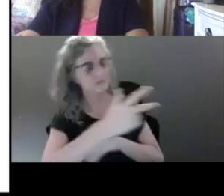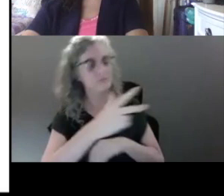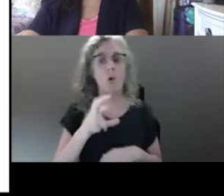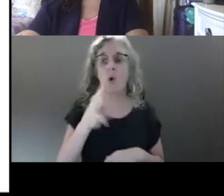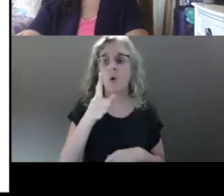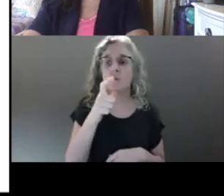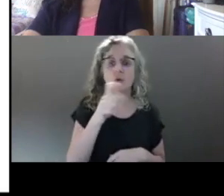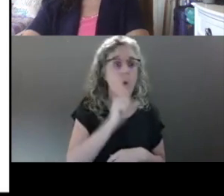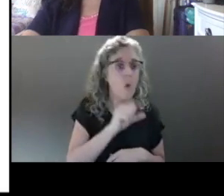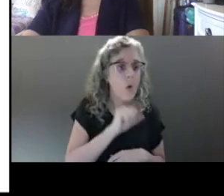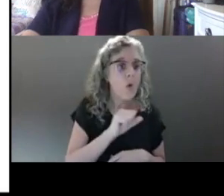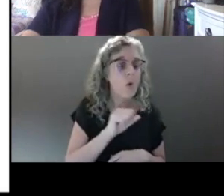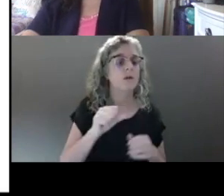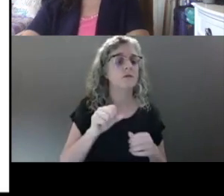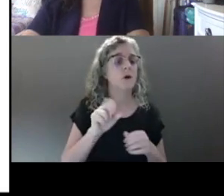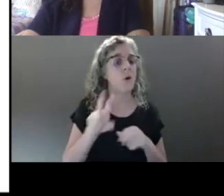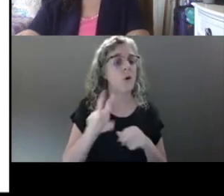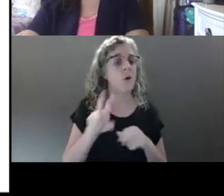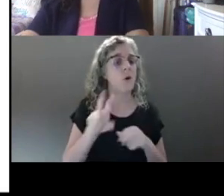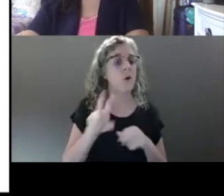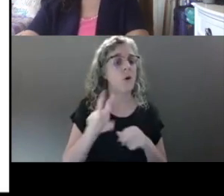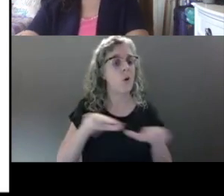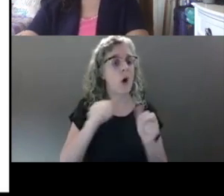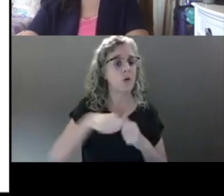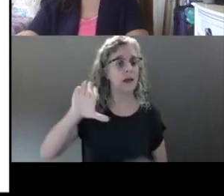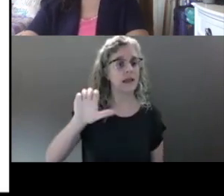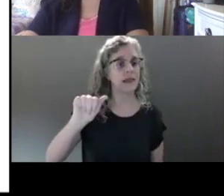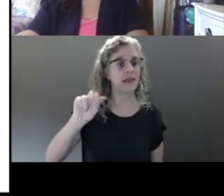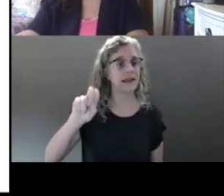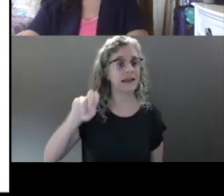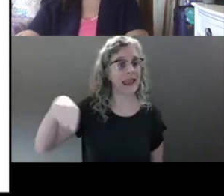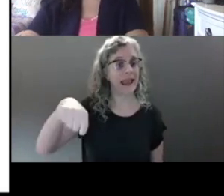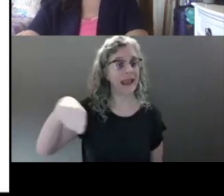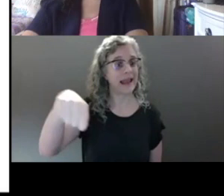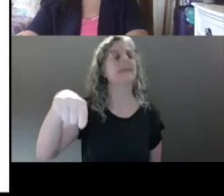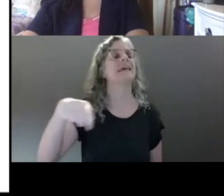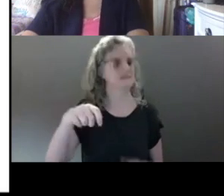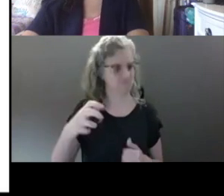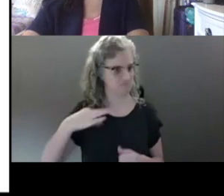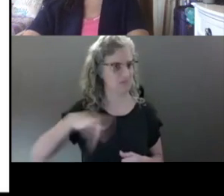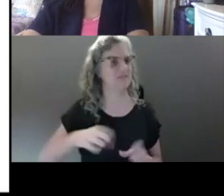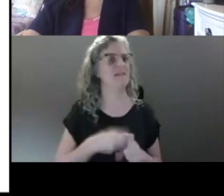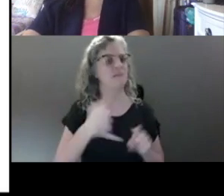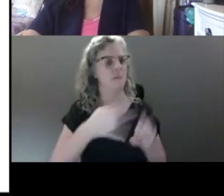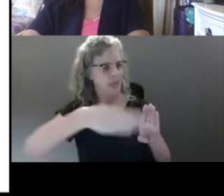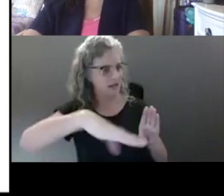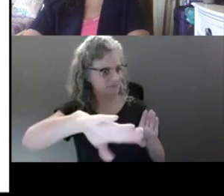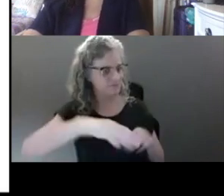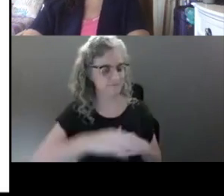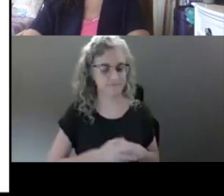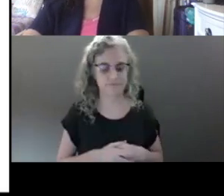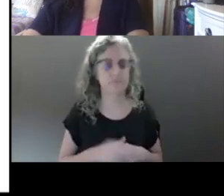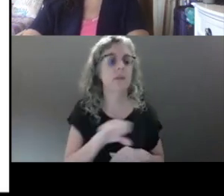more easily. There's also ramps and lifts on buses. So being able to